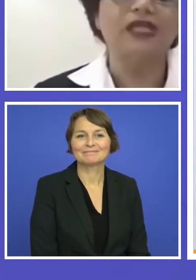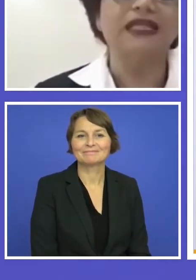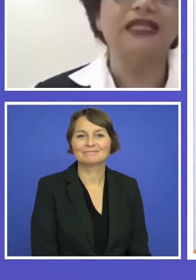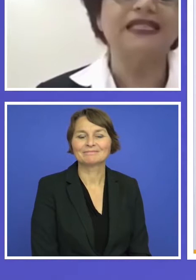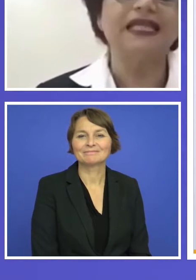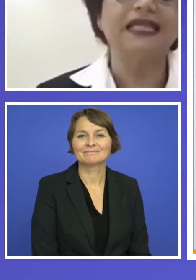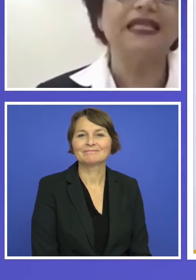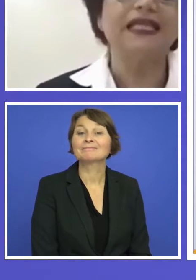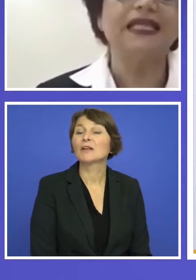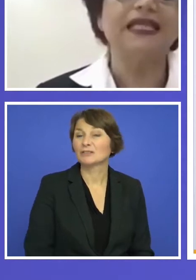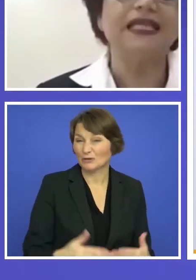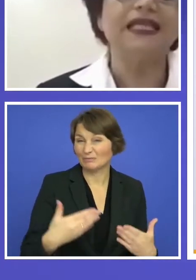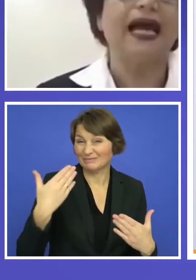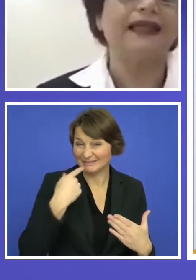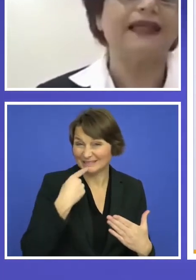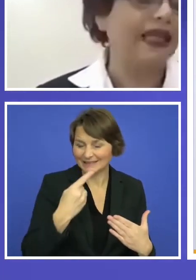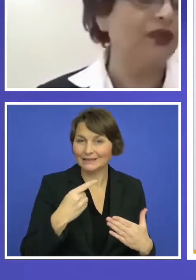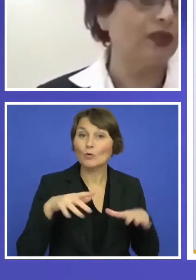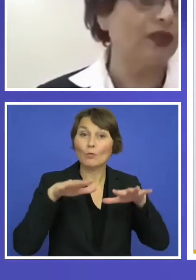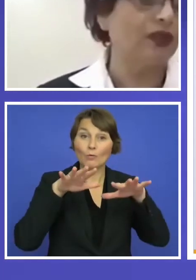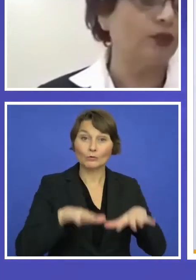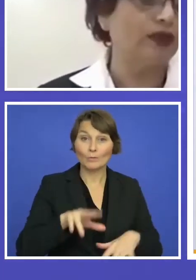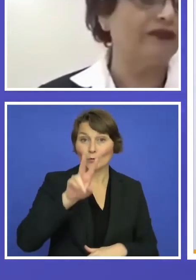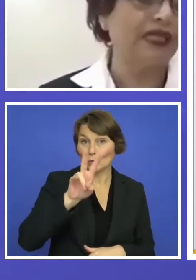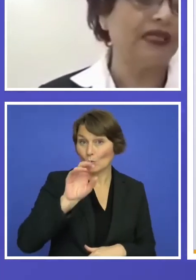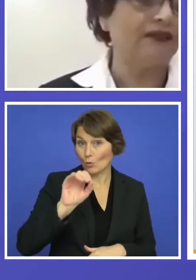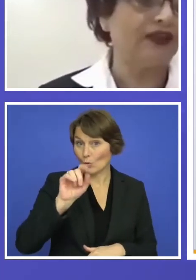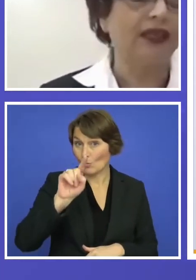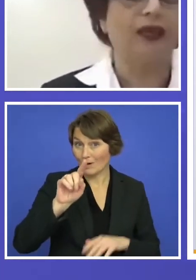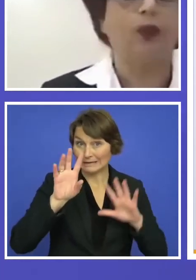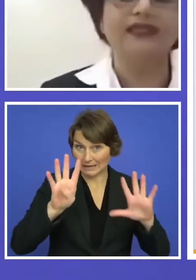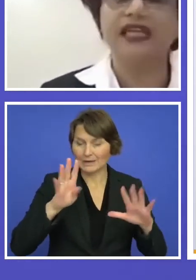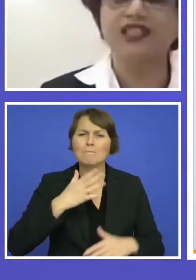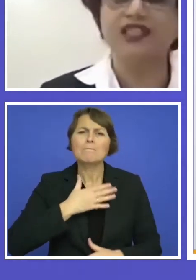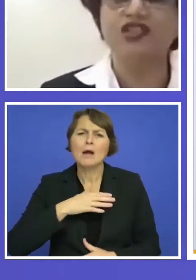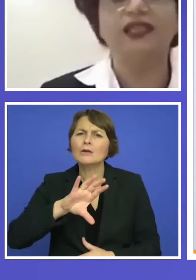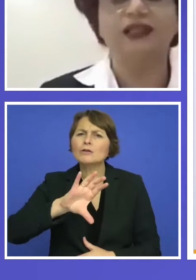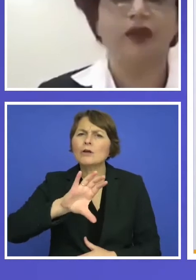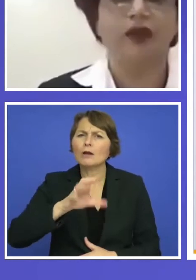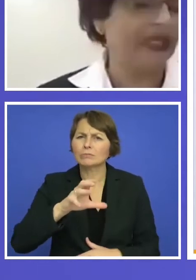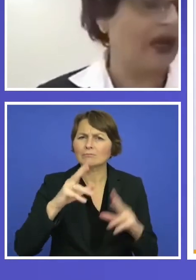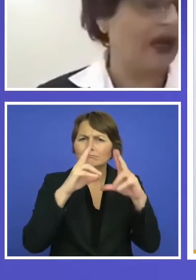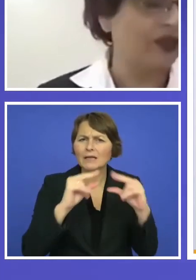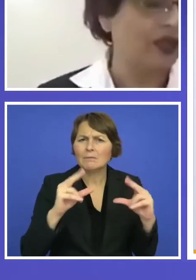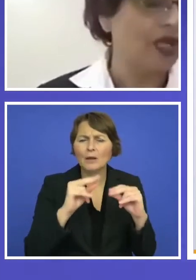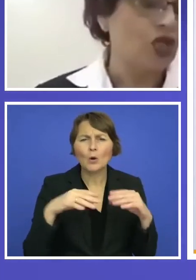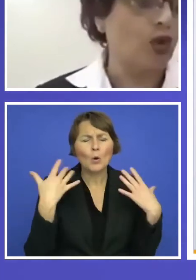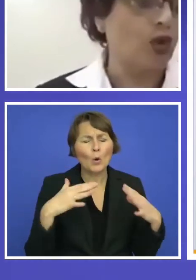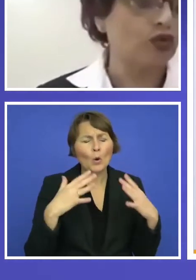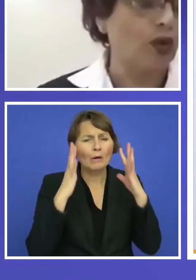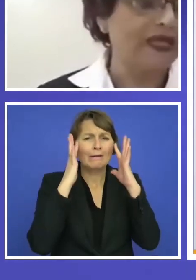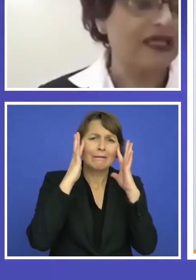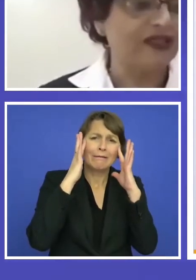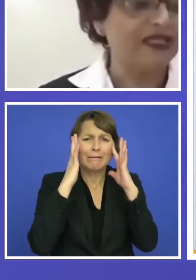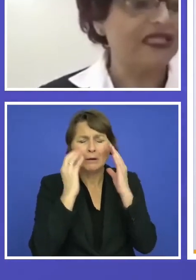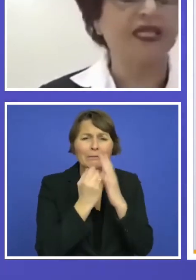October 2019, and in Lebanon, we've been living one tragedy following the other.